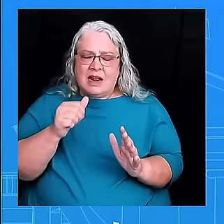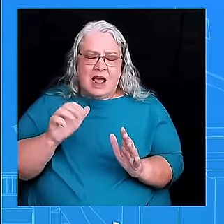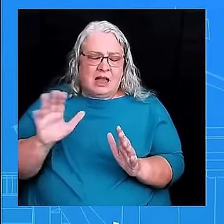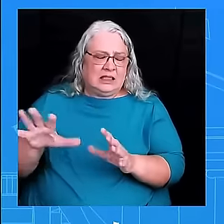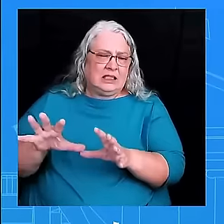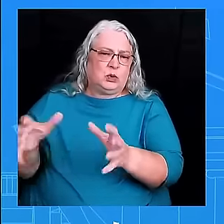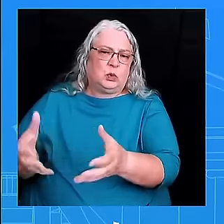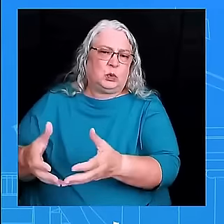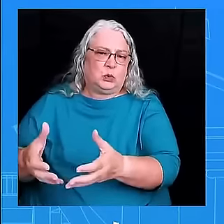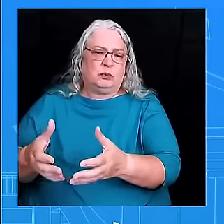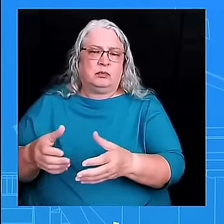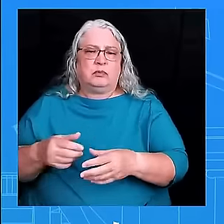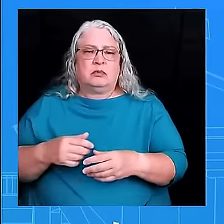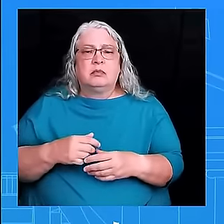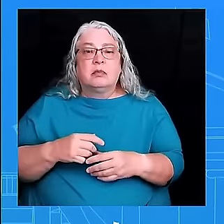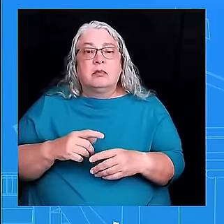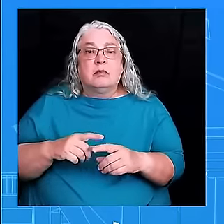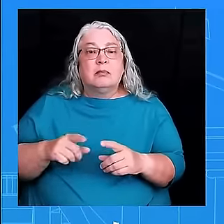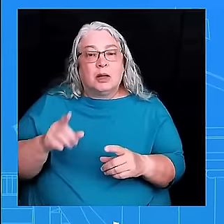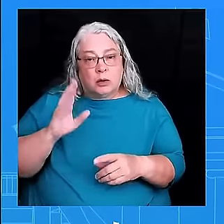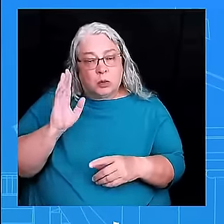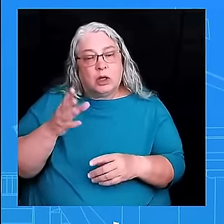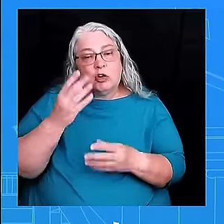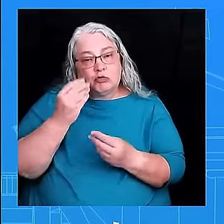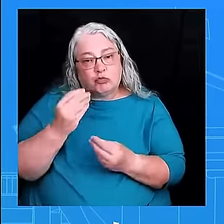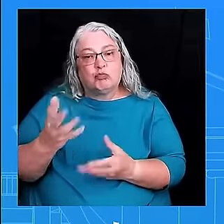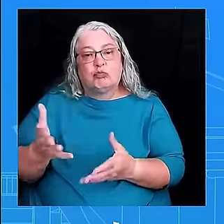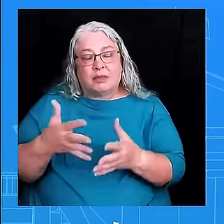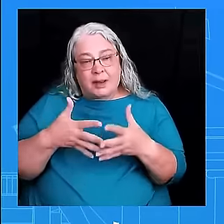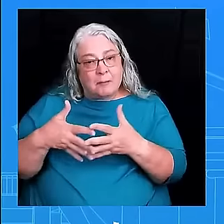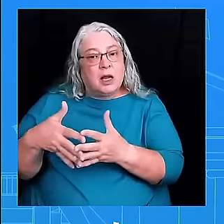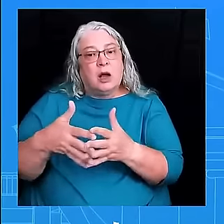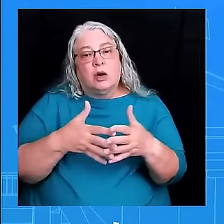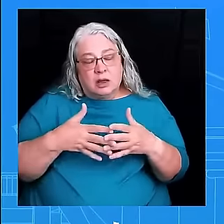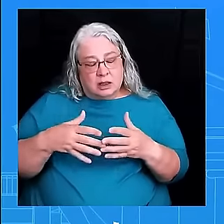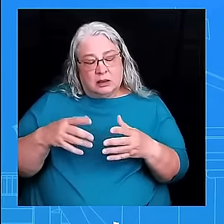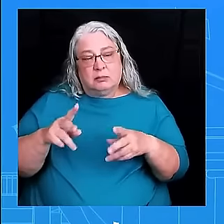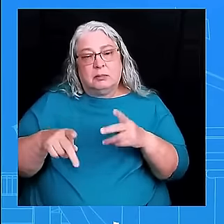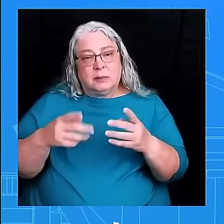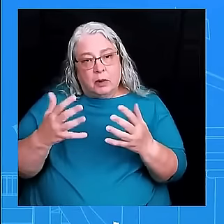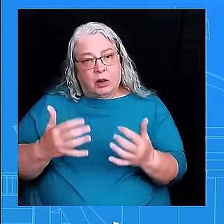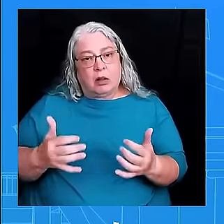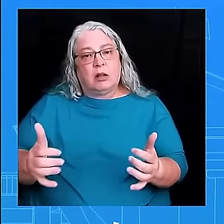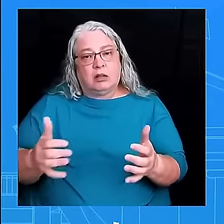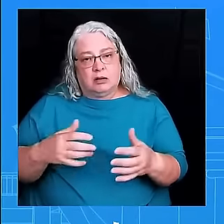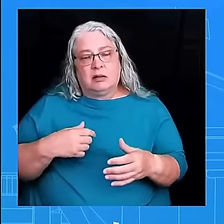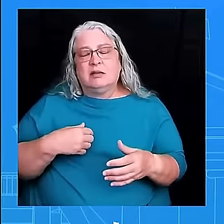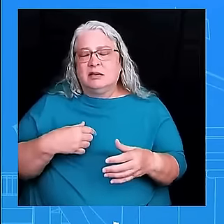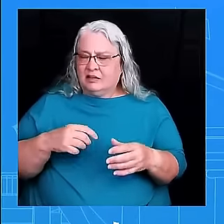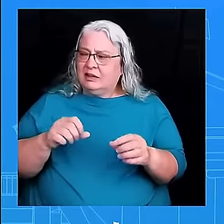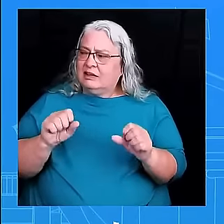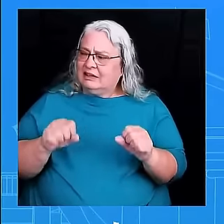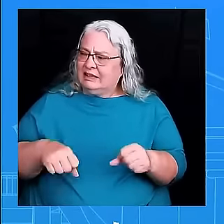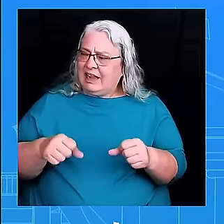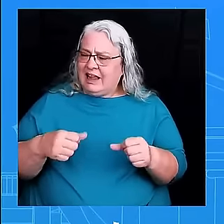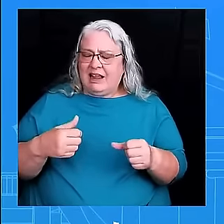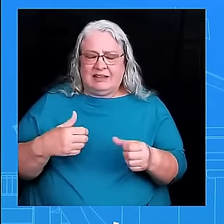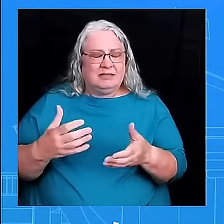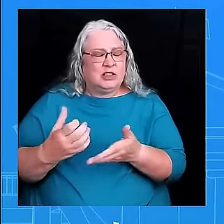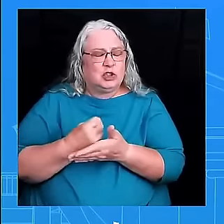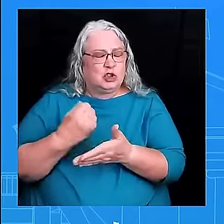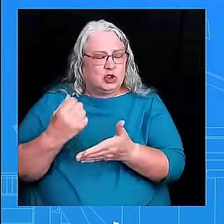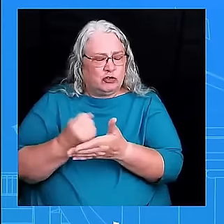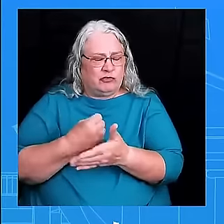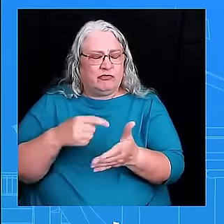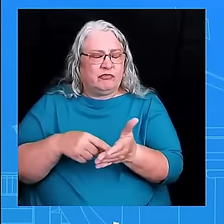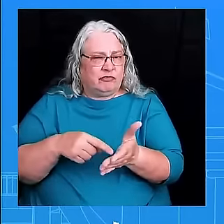people deserve better. They deserve better. And real leaders do not tear people down.